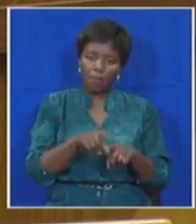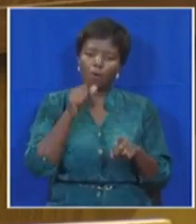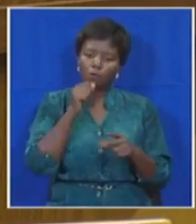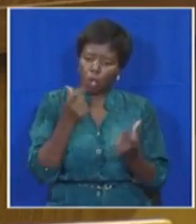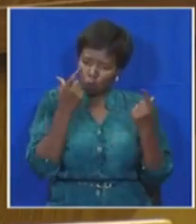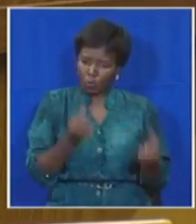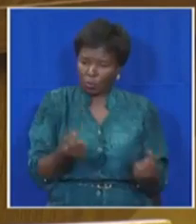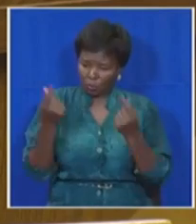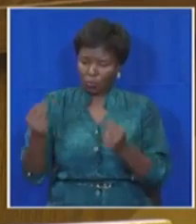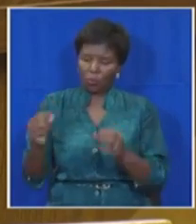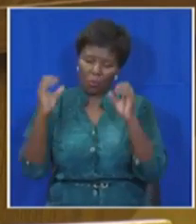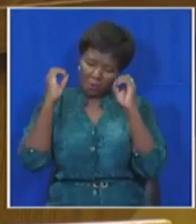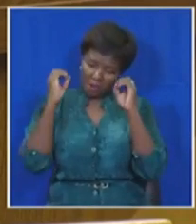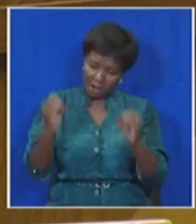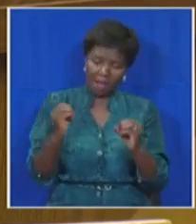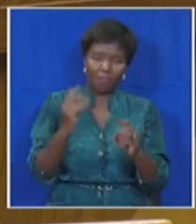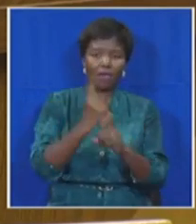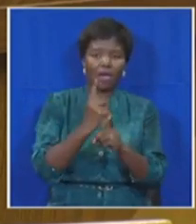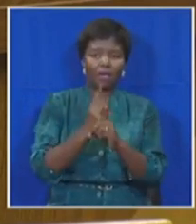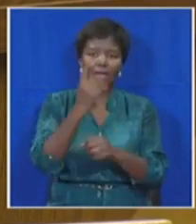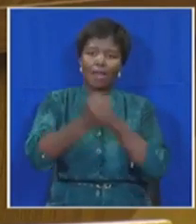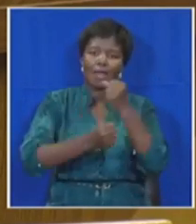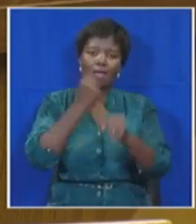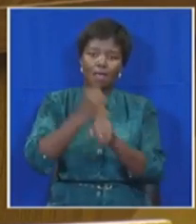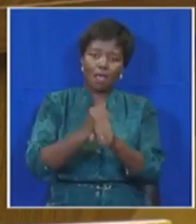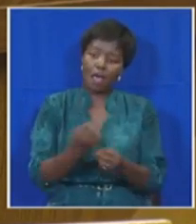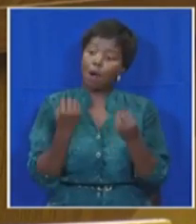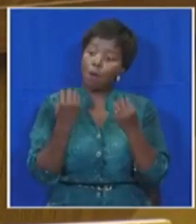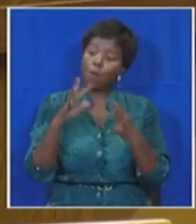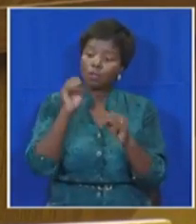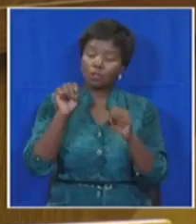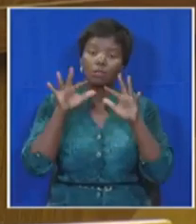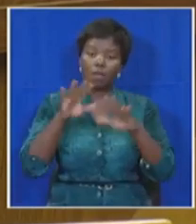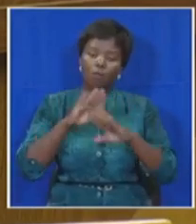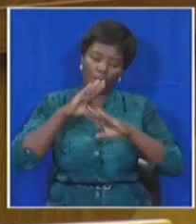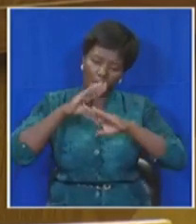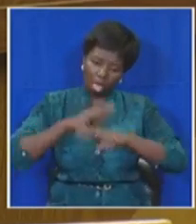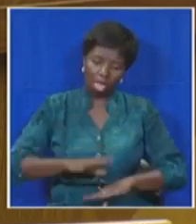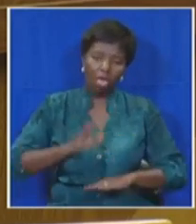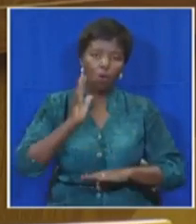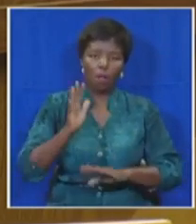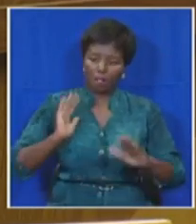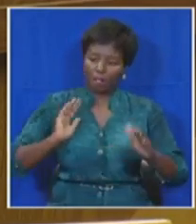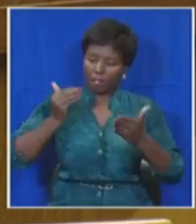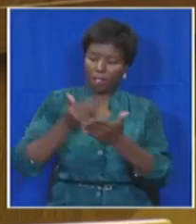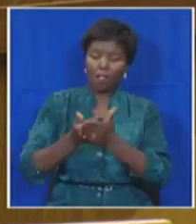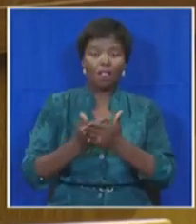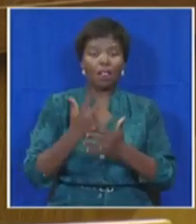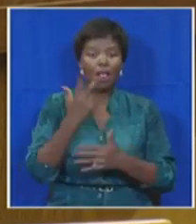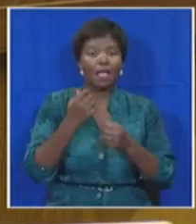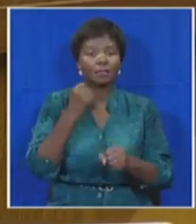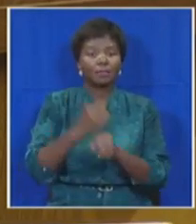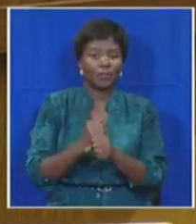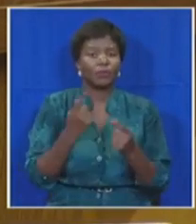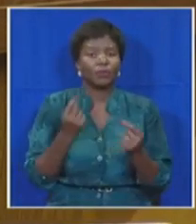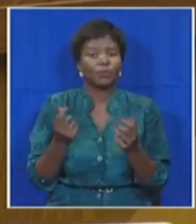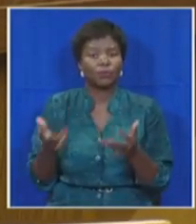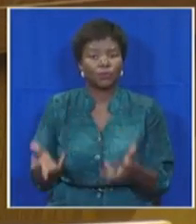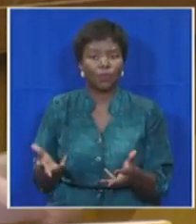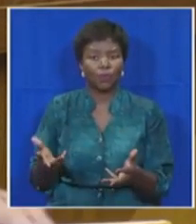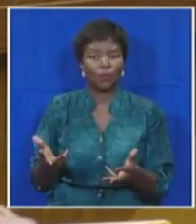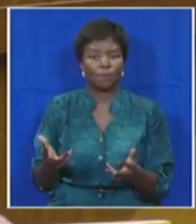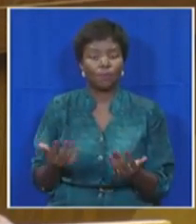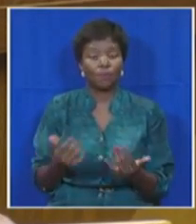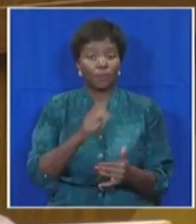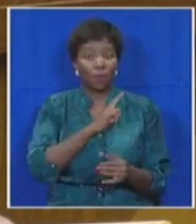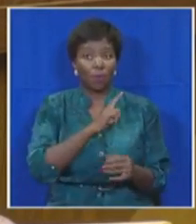and yet another year of despair to add to the 8 previous years of the Zuma presidency. And that's why,